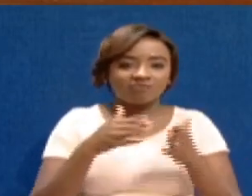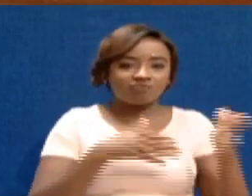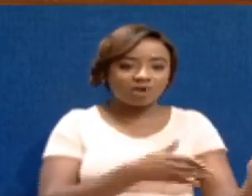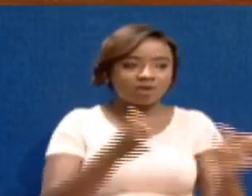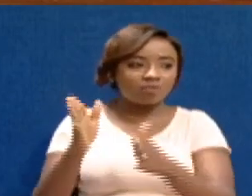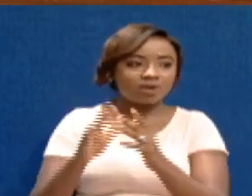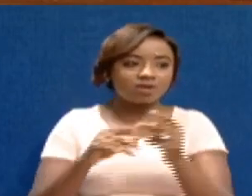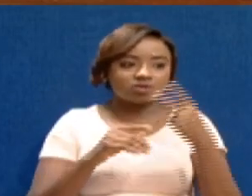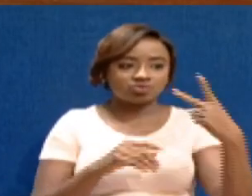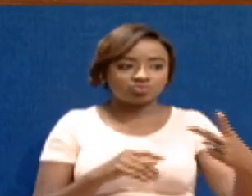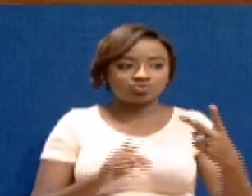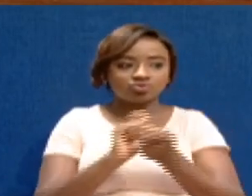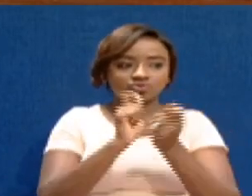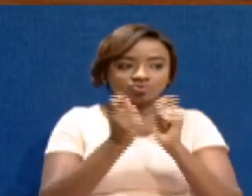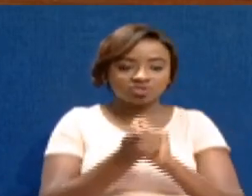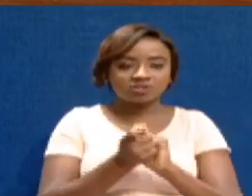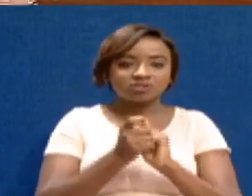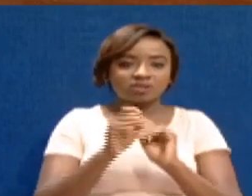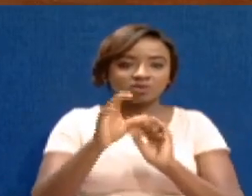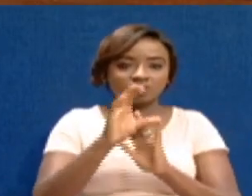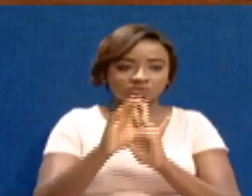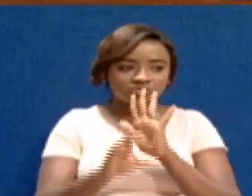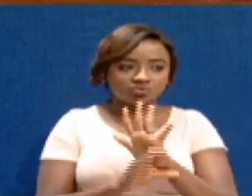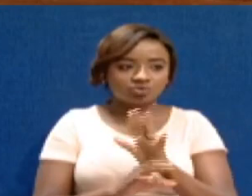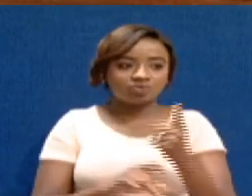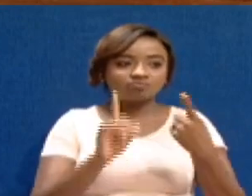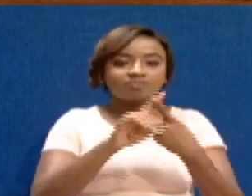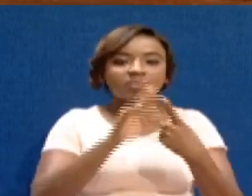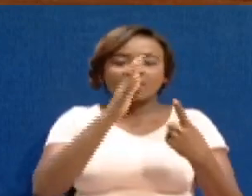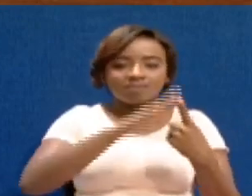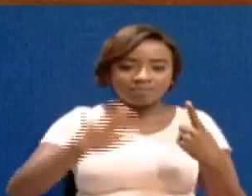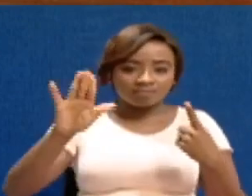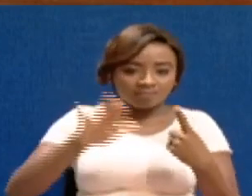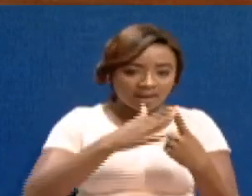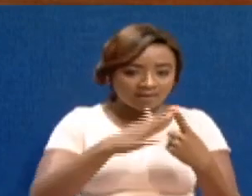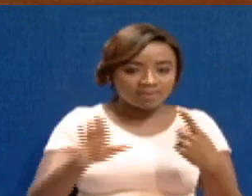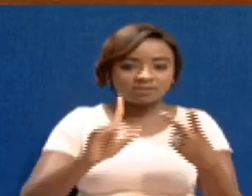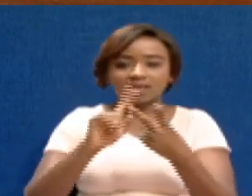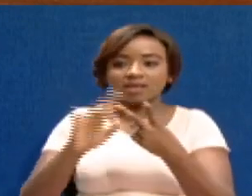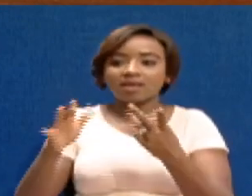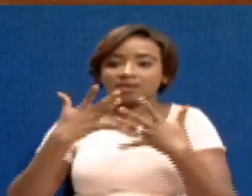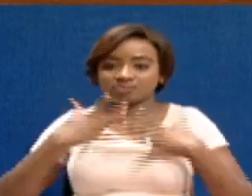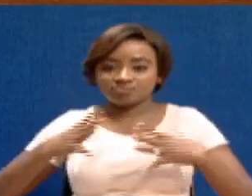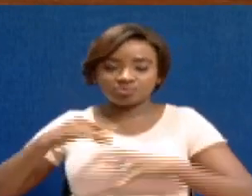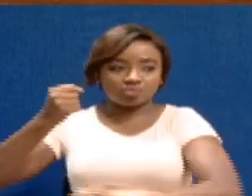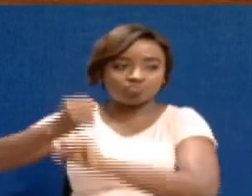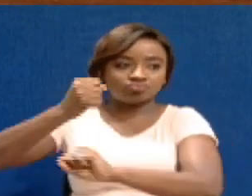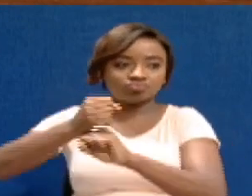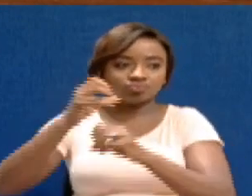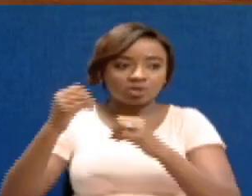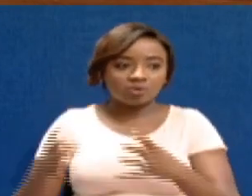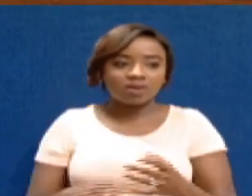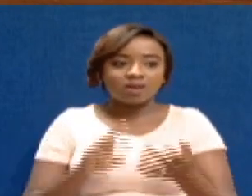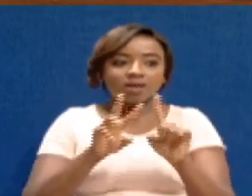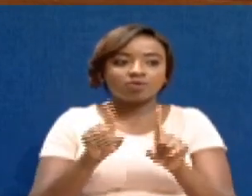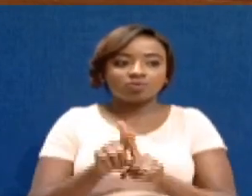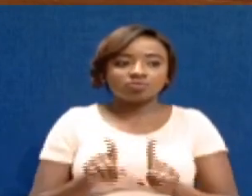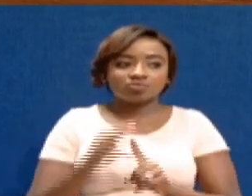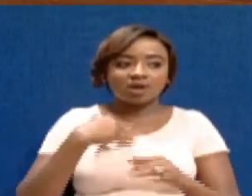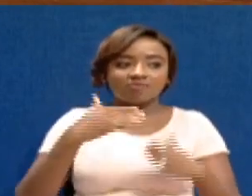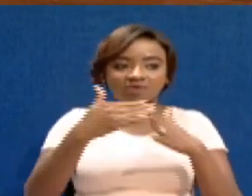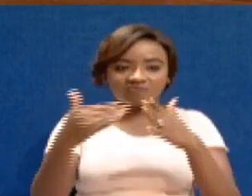of guillotining a queen and all? First of all, that is not comparing apple for apple. Really? Those examples you have